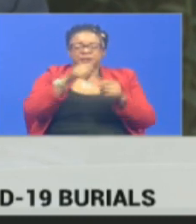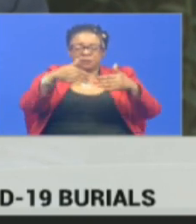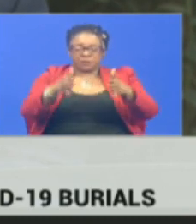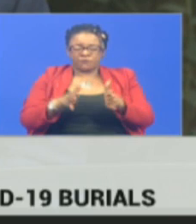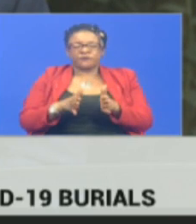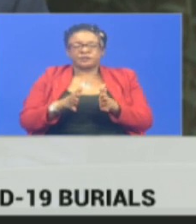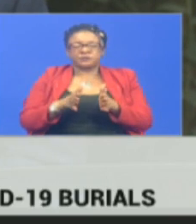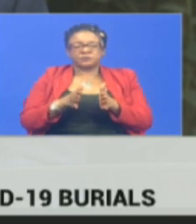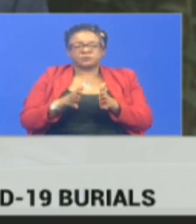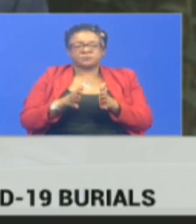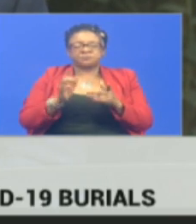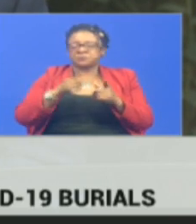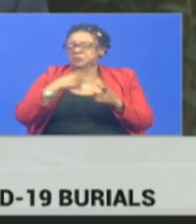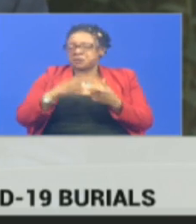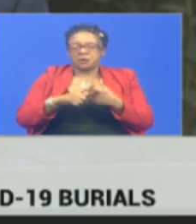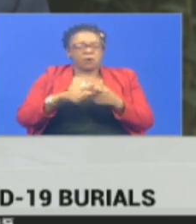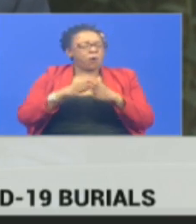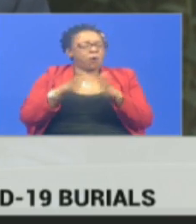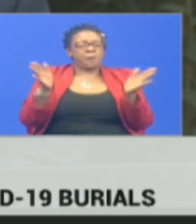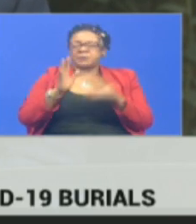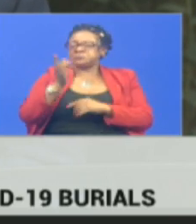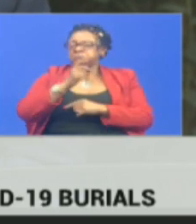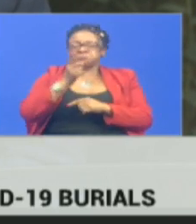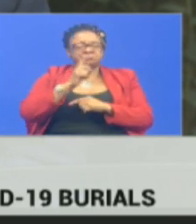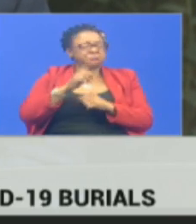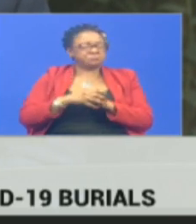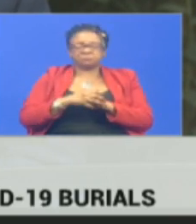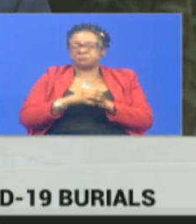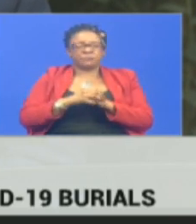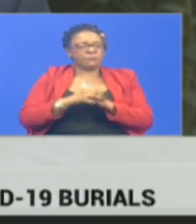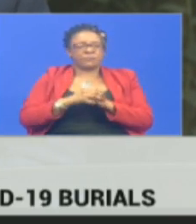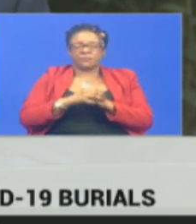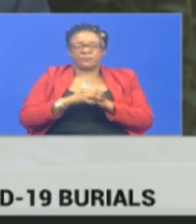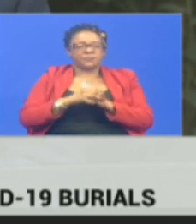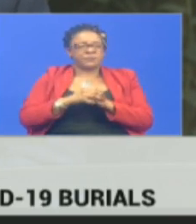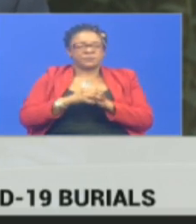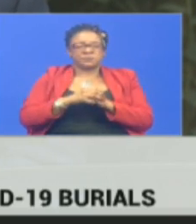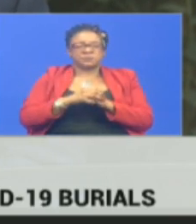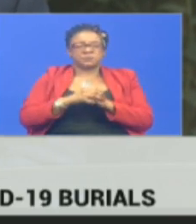casket, you are not allowed to open that casket.